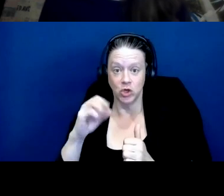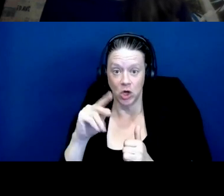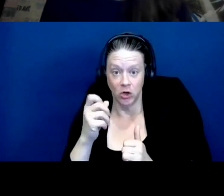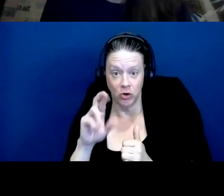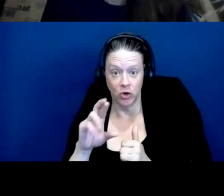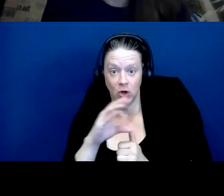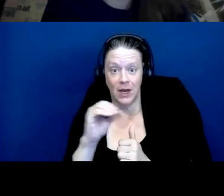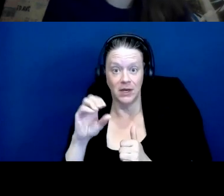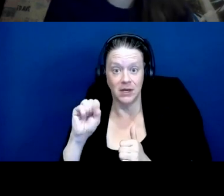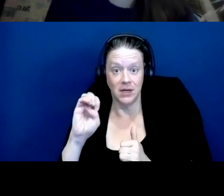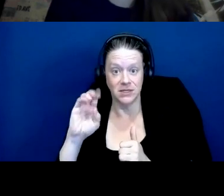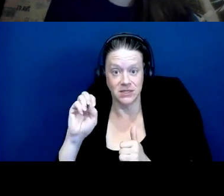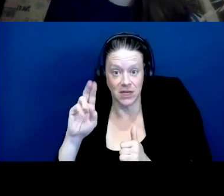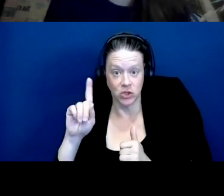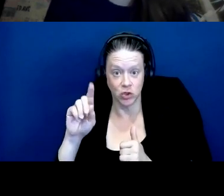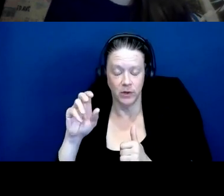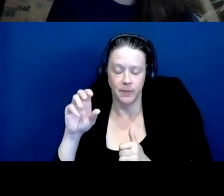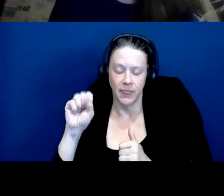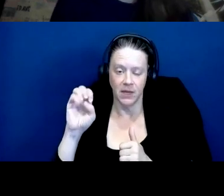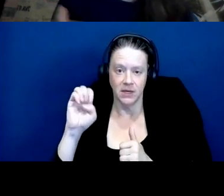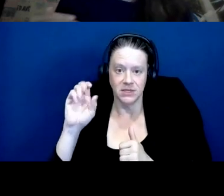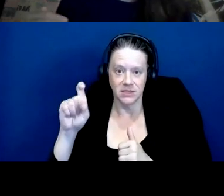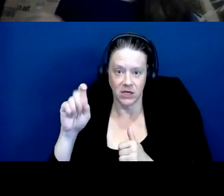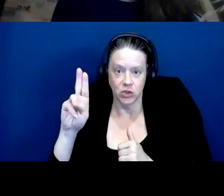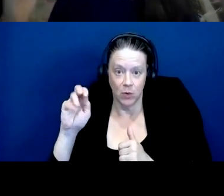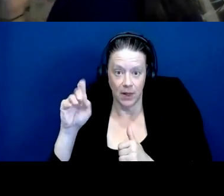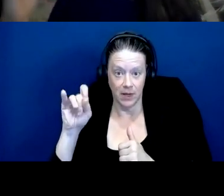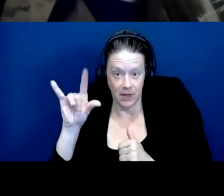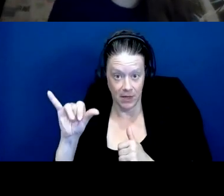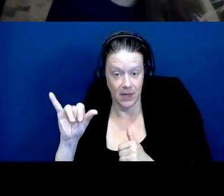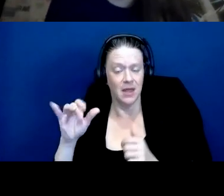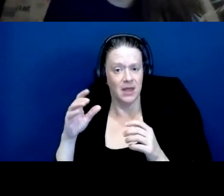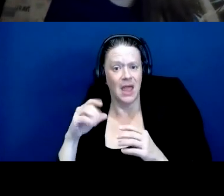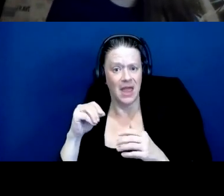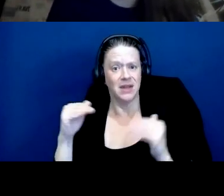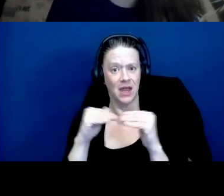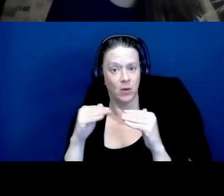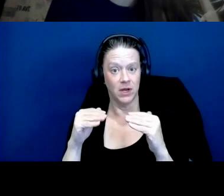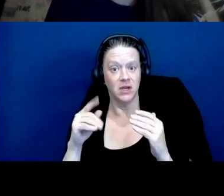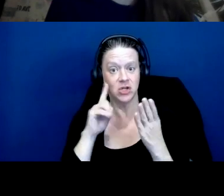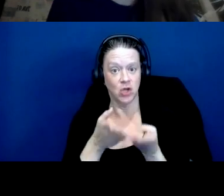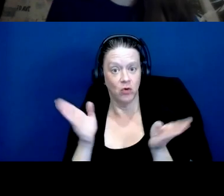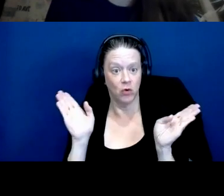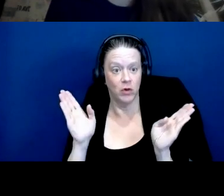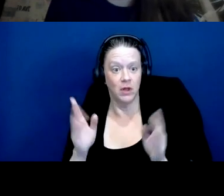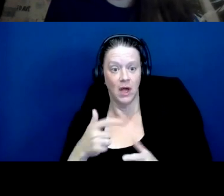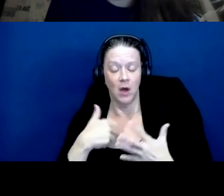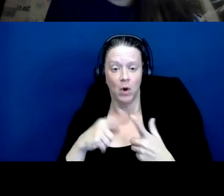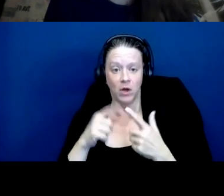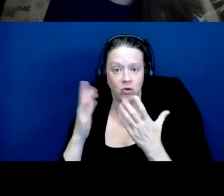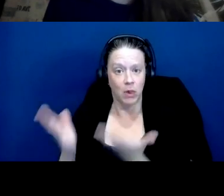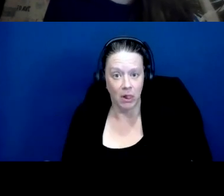general. And my work always aims to lift up those who are struggling